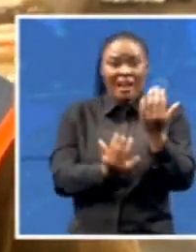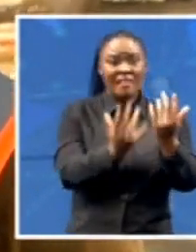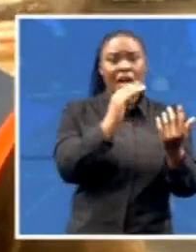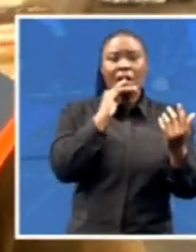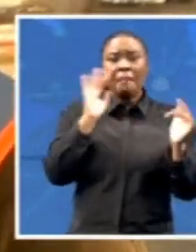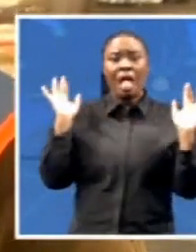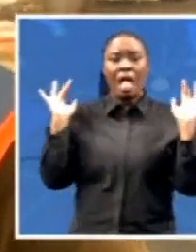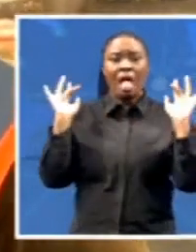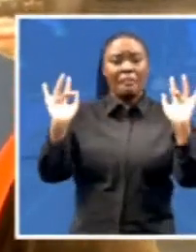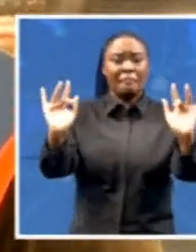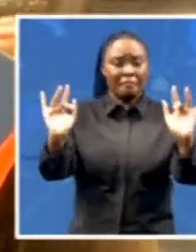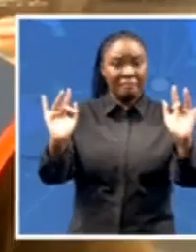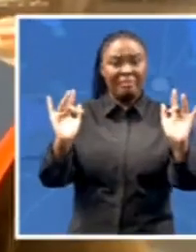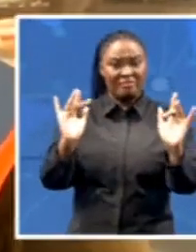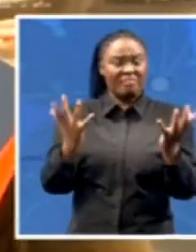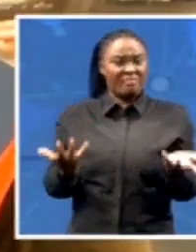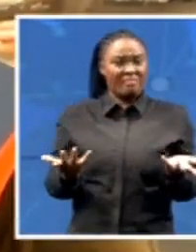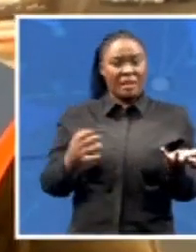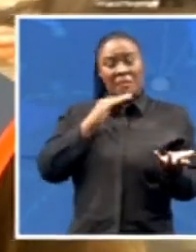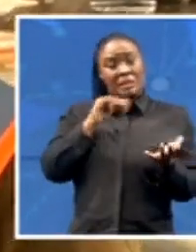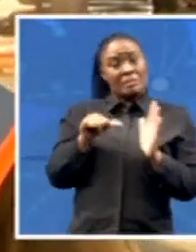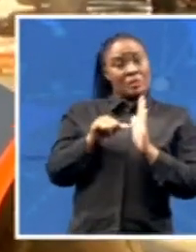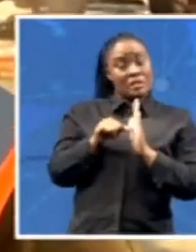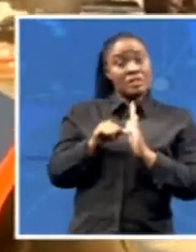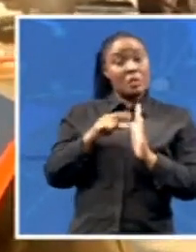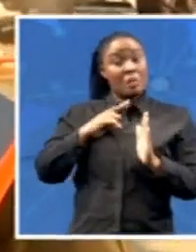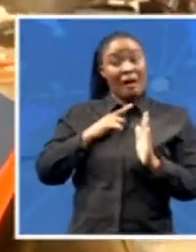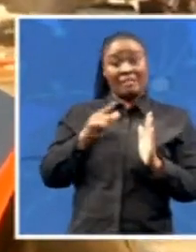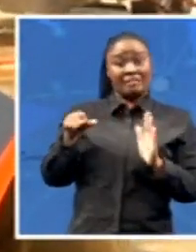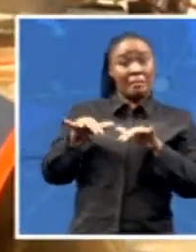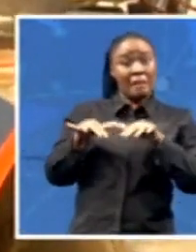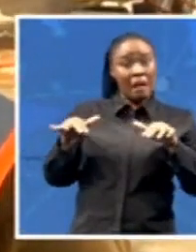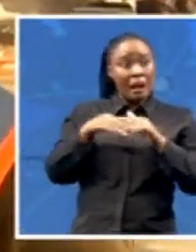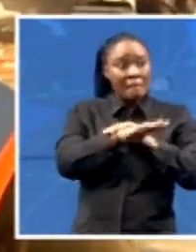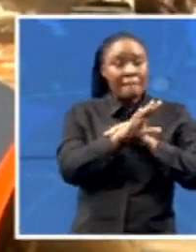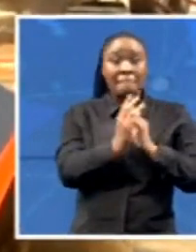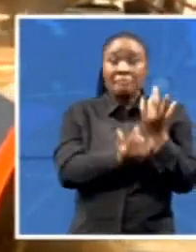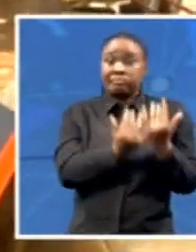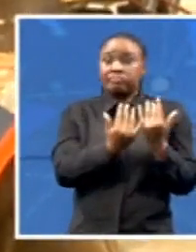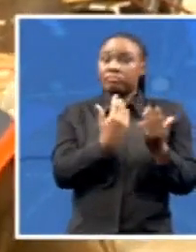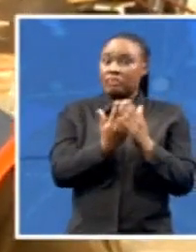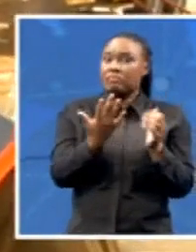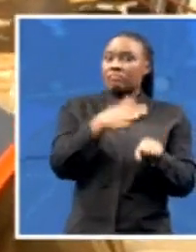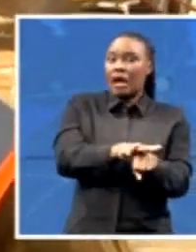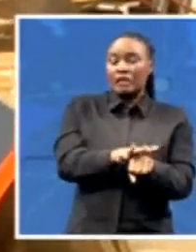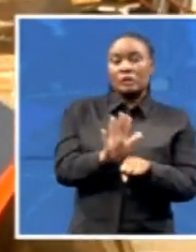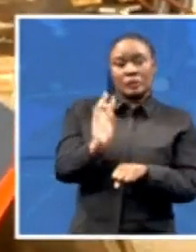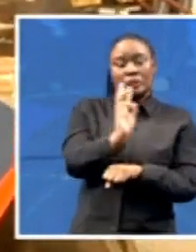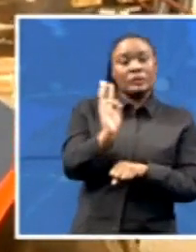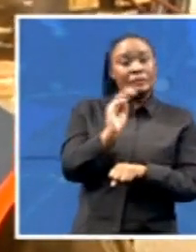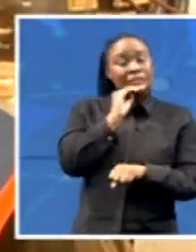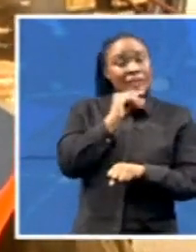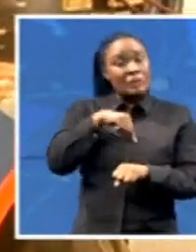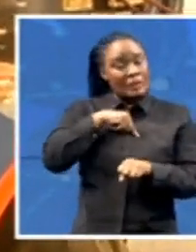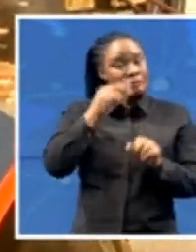before we lose the lives of our people, to lose even the stores in Mahikeng. Definitely we're going to attend to them and make sure that there will never be